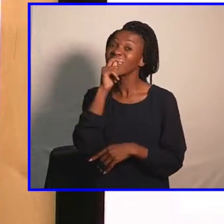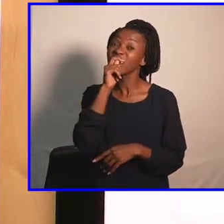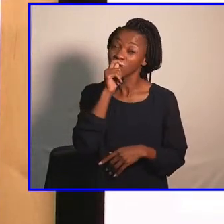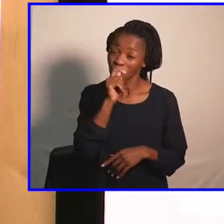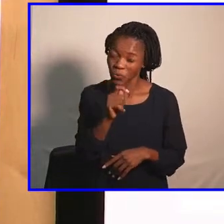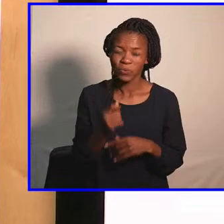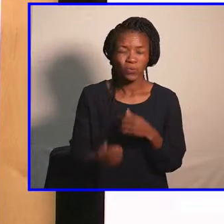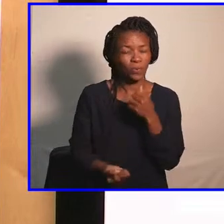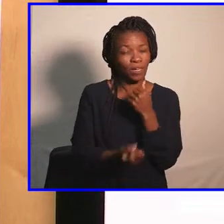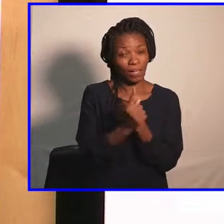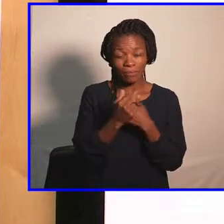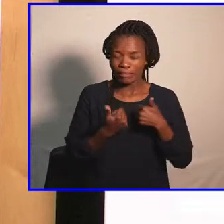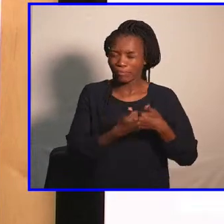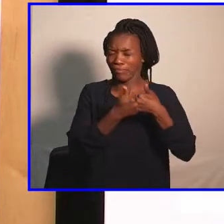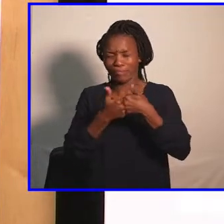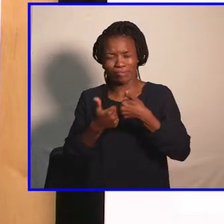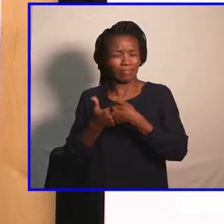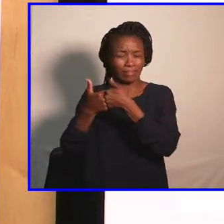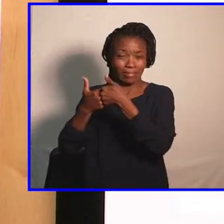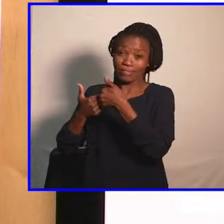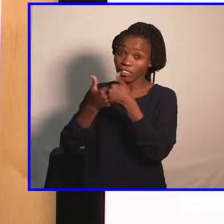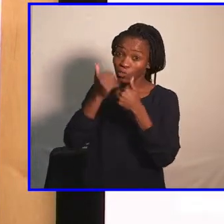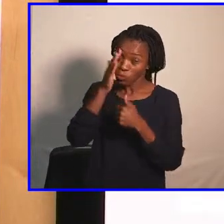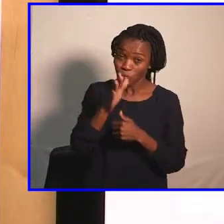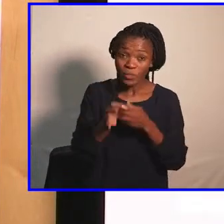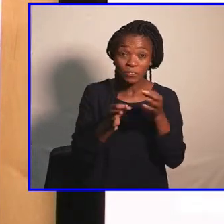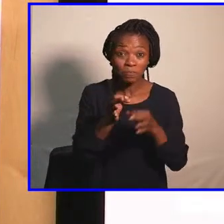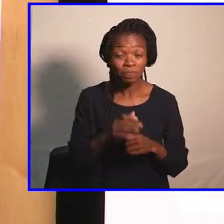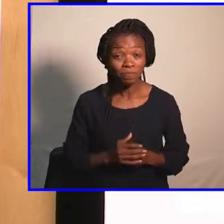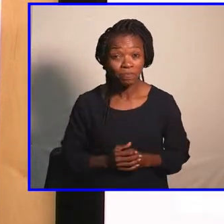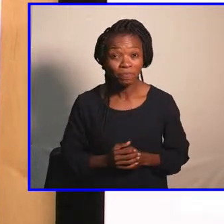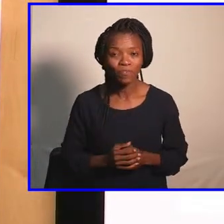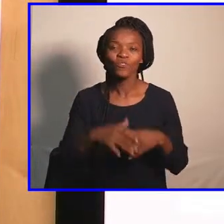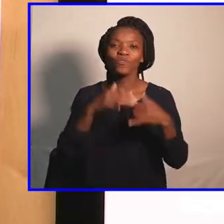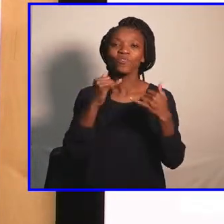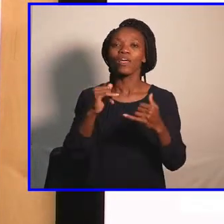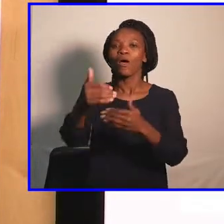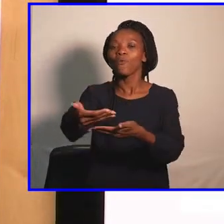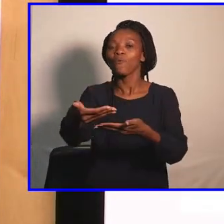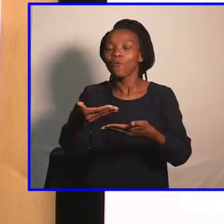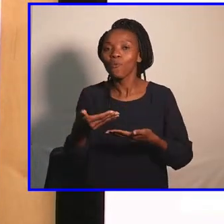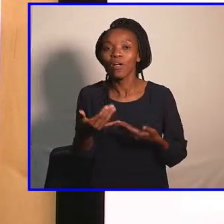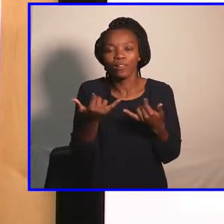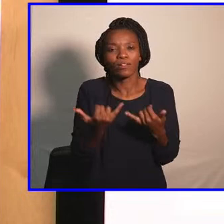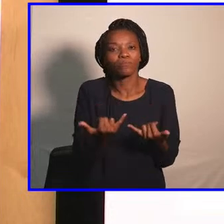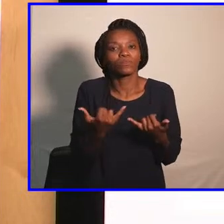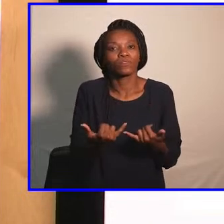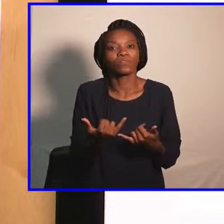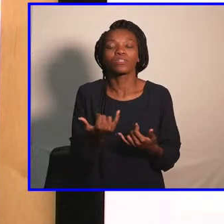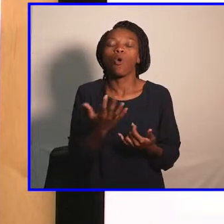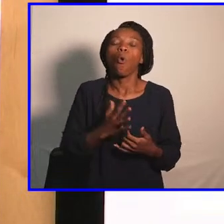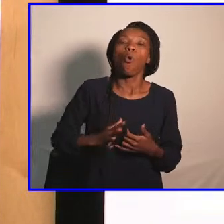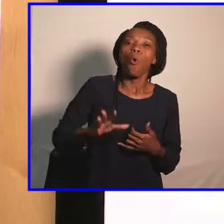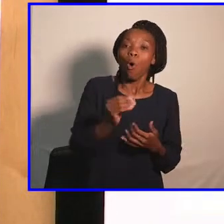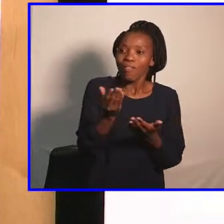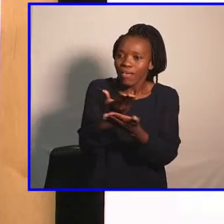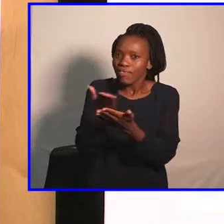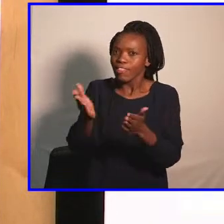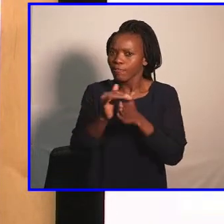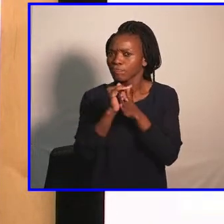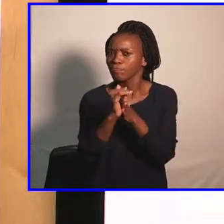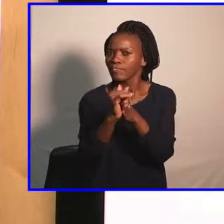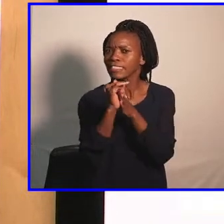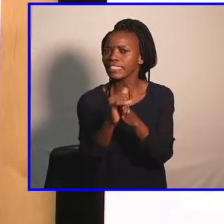period, which I'll talk about in a little while. We welcome today all those who led SARS in its